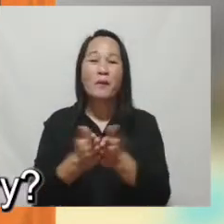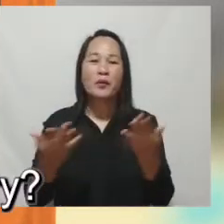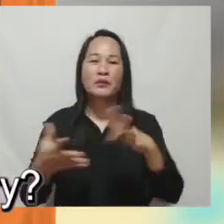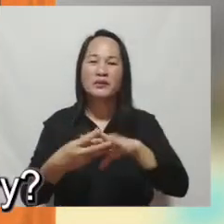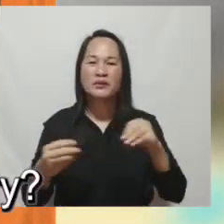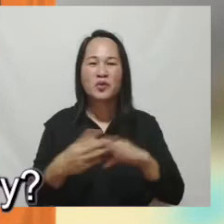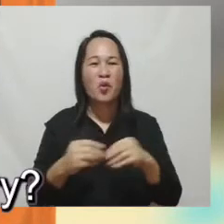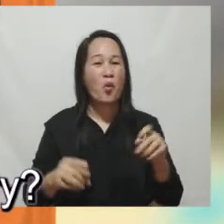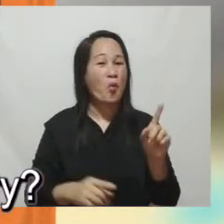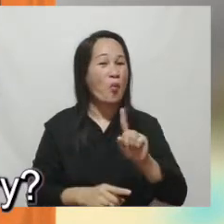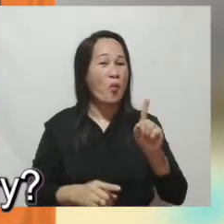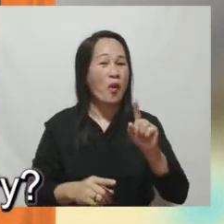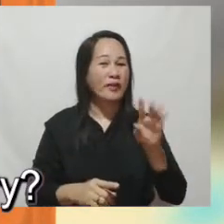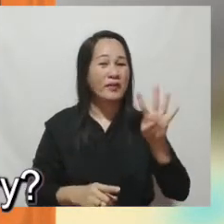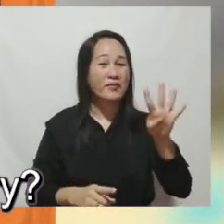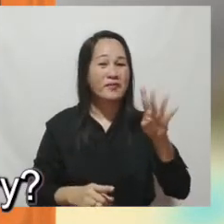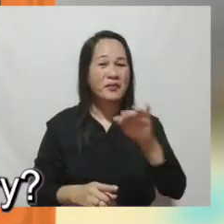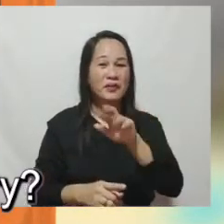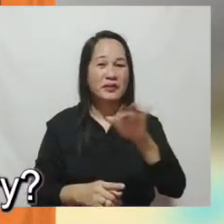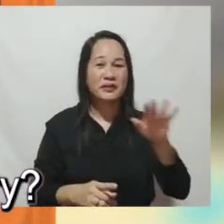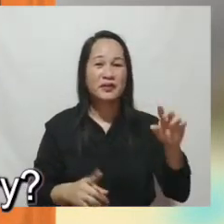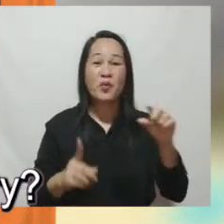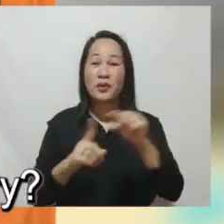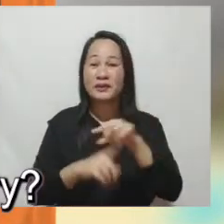is similar to the word story?